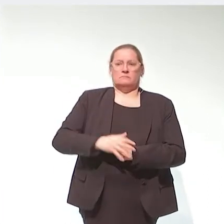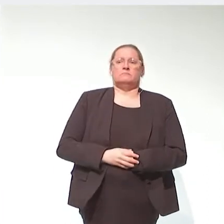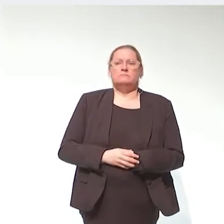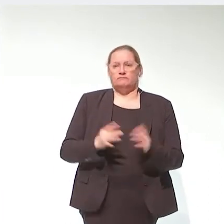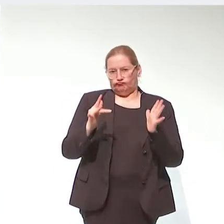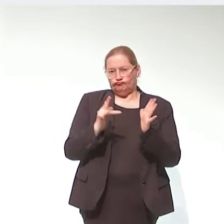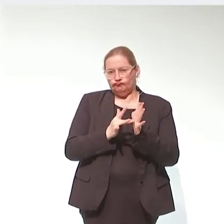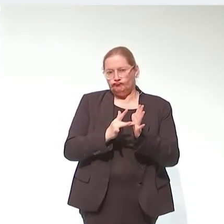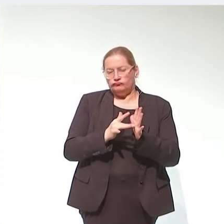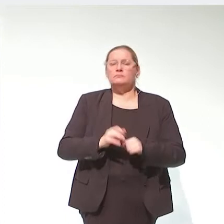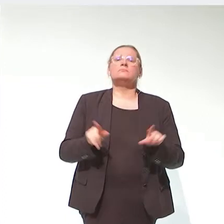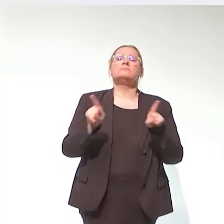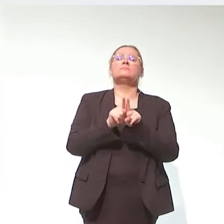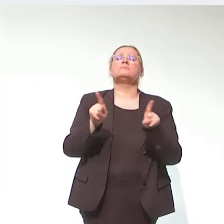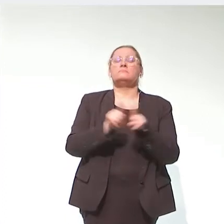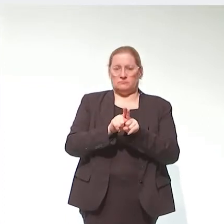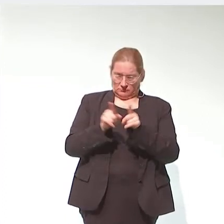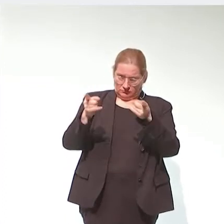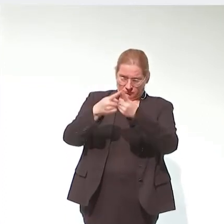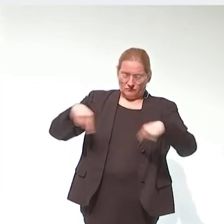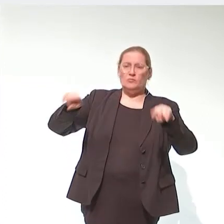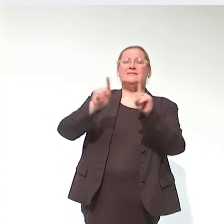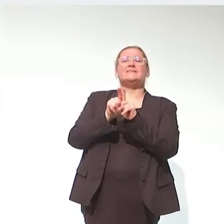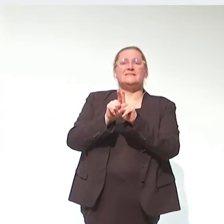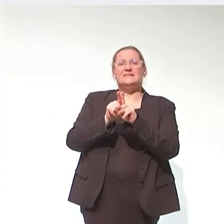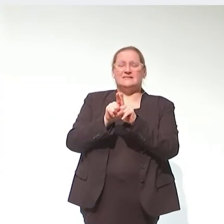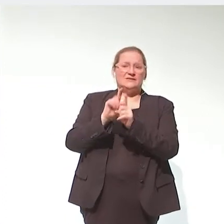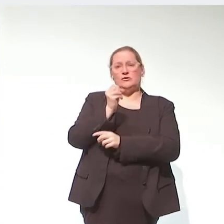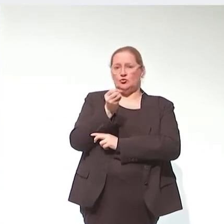the Rights of Persons with Disabilities that I address you today.